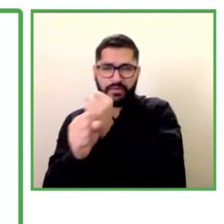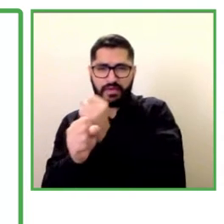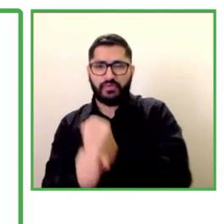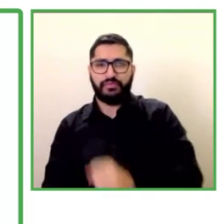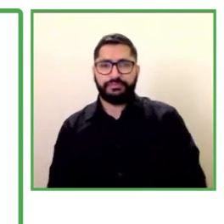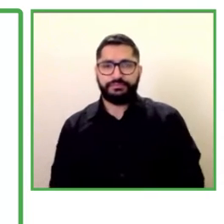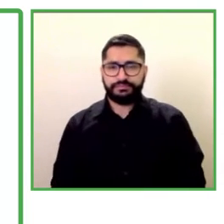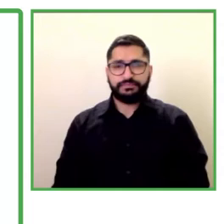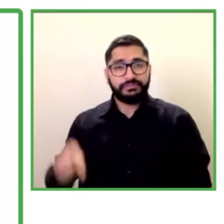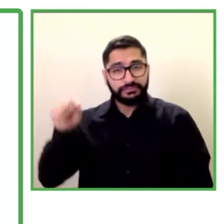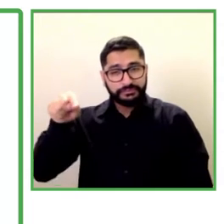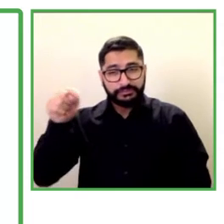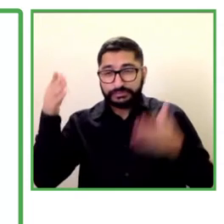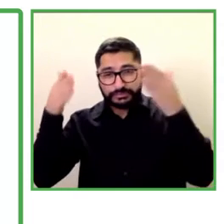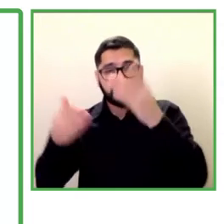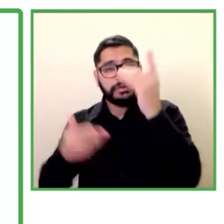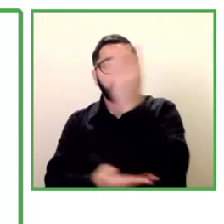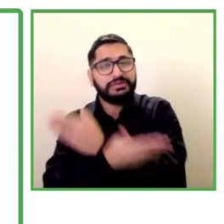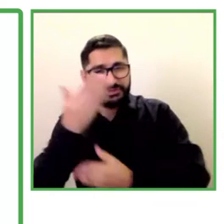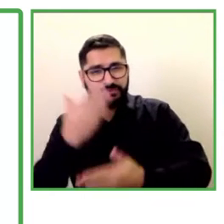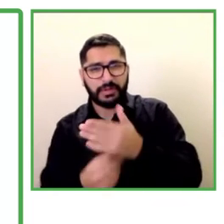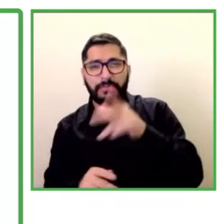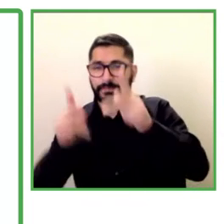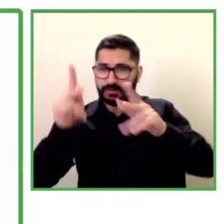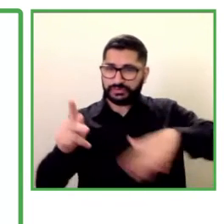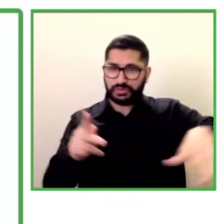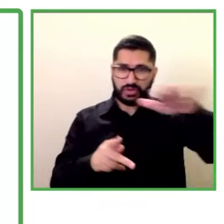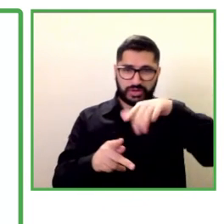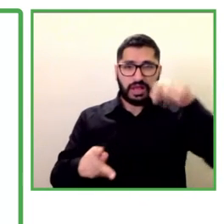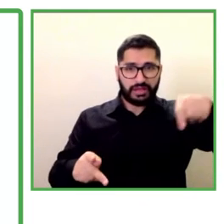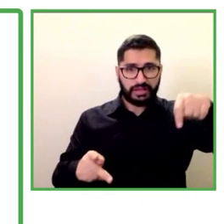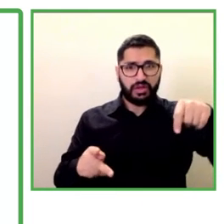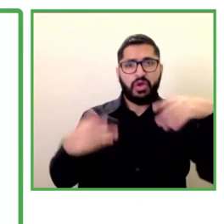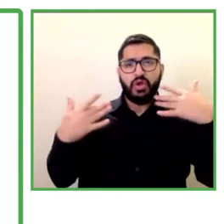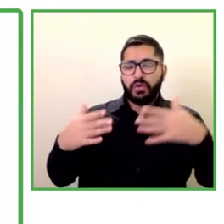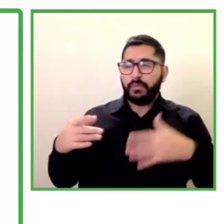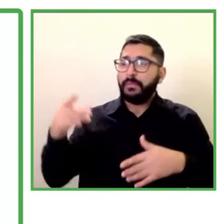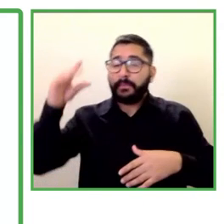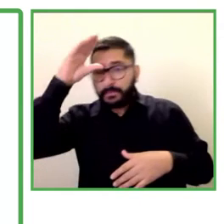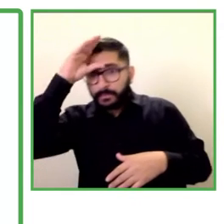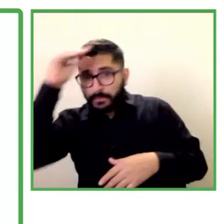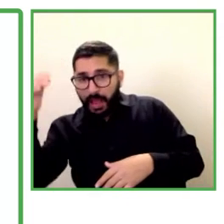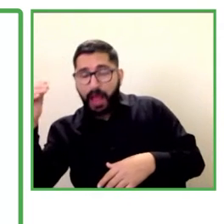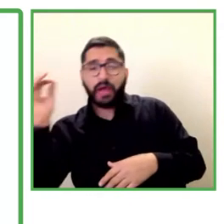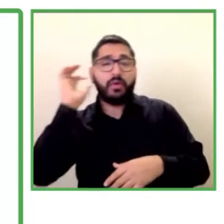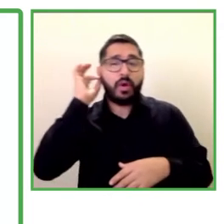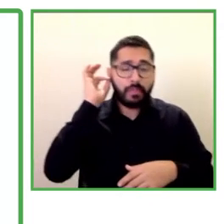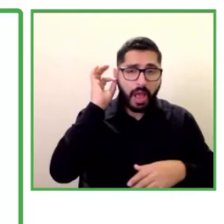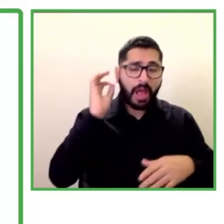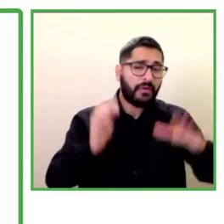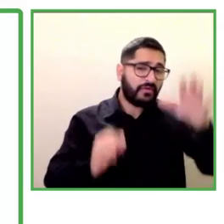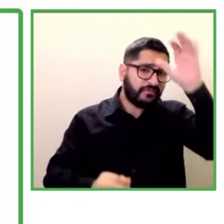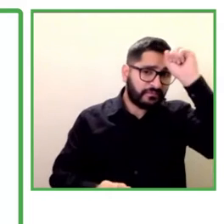what disability is. Either men, women, these are people are parents, or they come